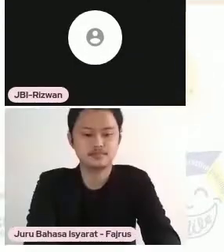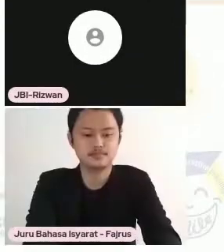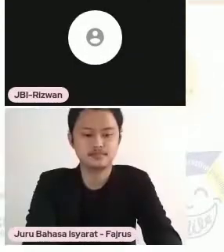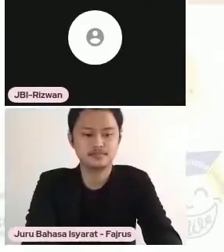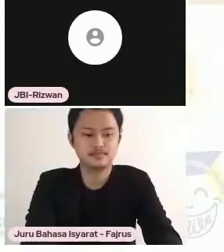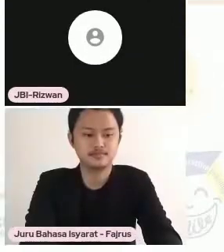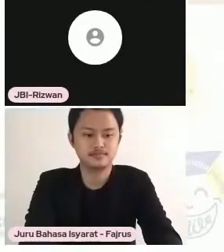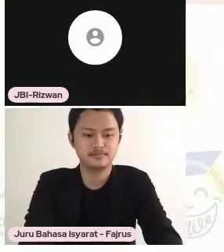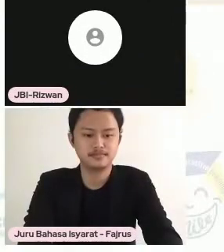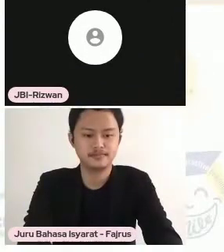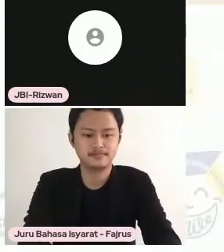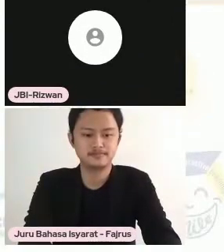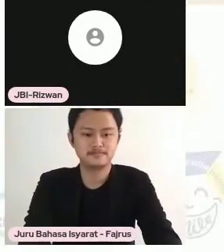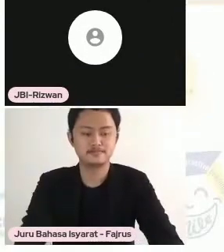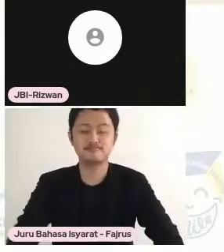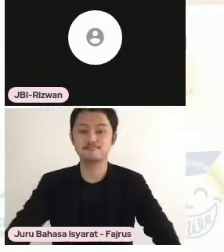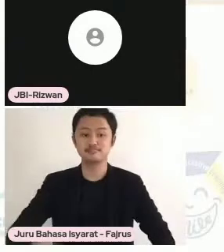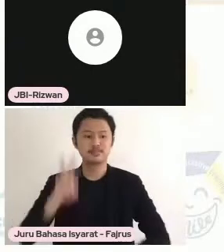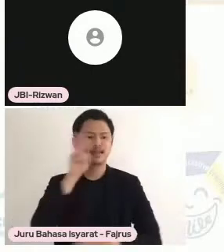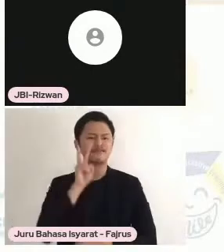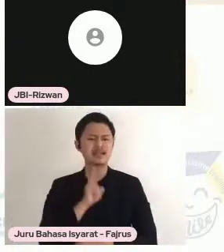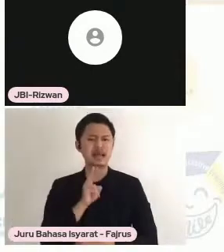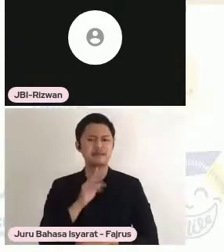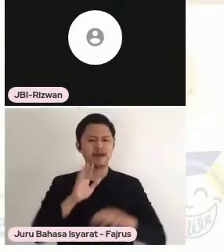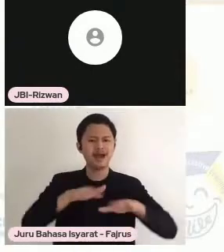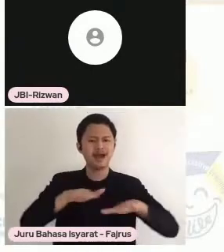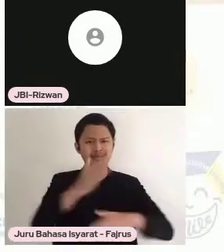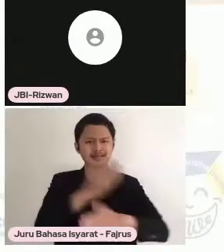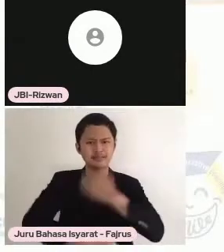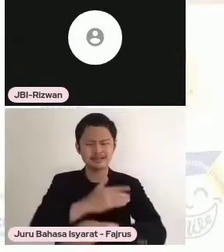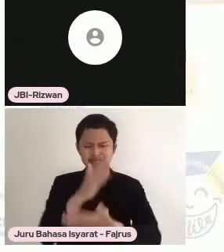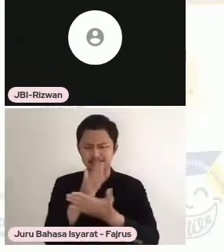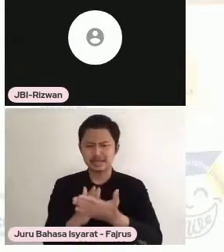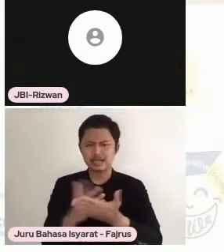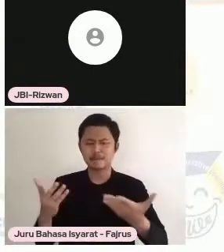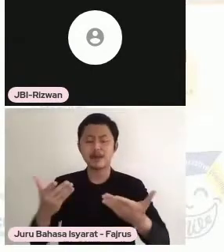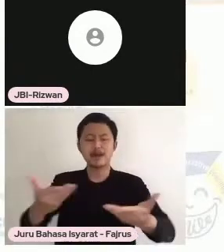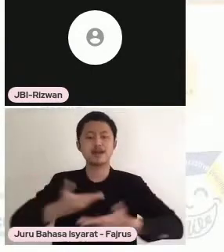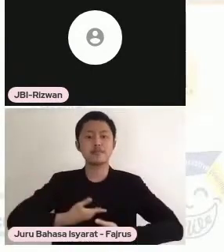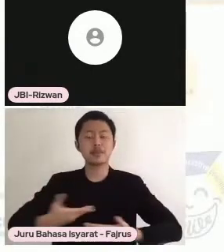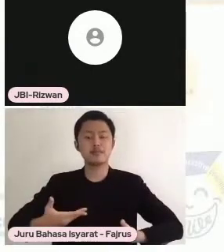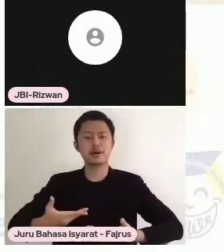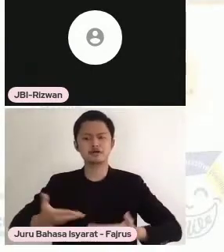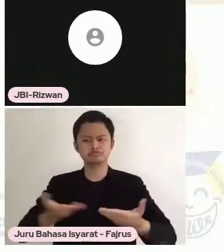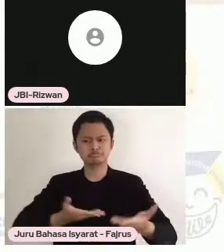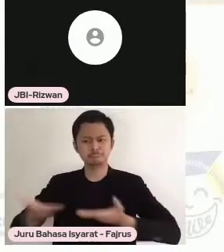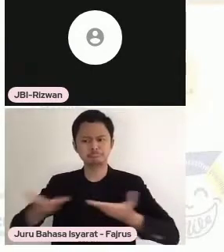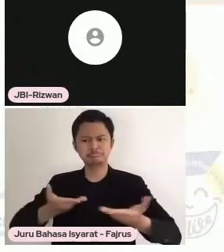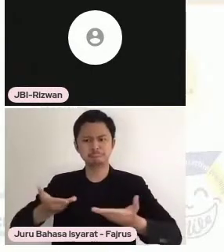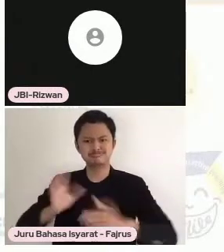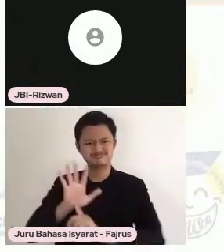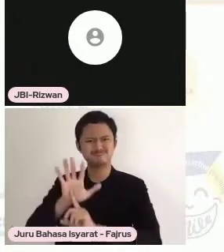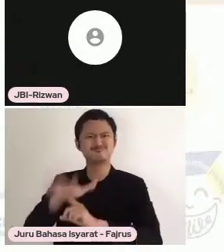di Vietnam katanya hampir dari setengahnya anak-anak disabilitas ini mendapatkan perlakuan diskriminasi.